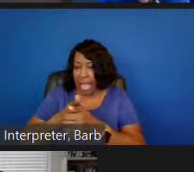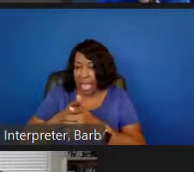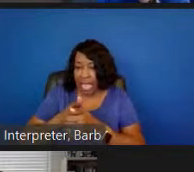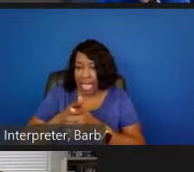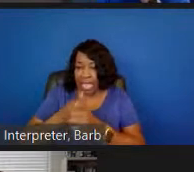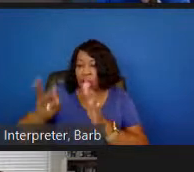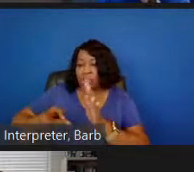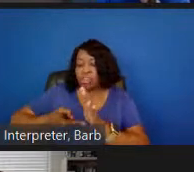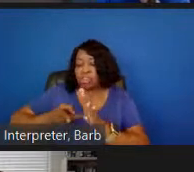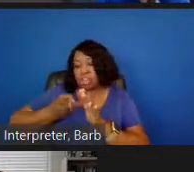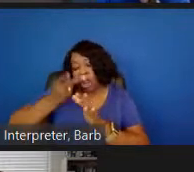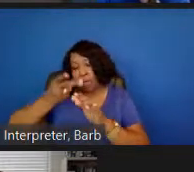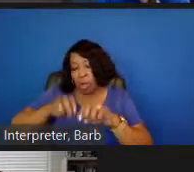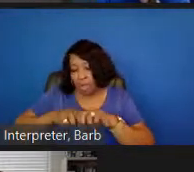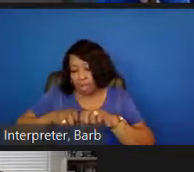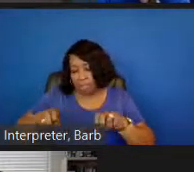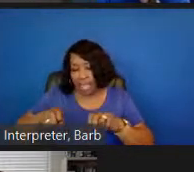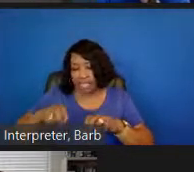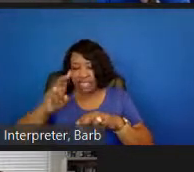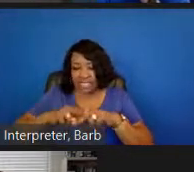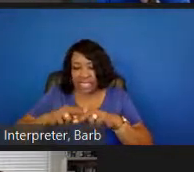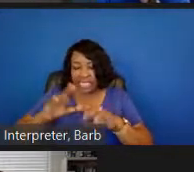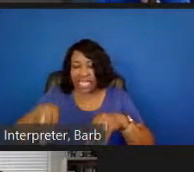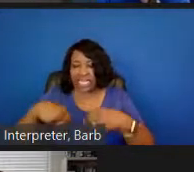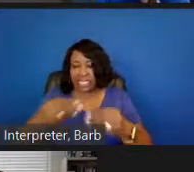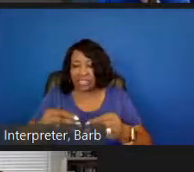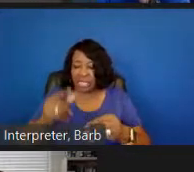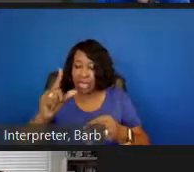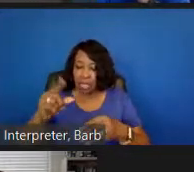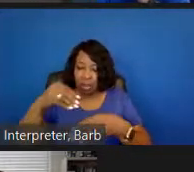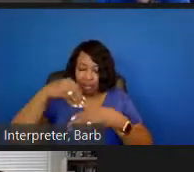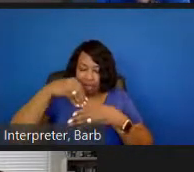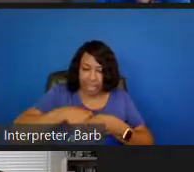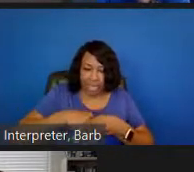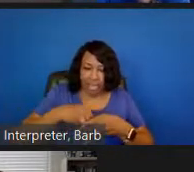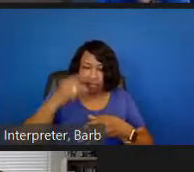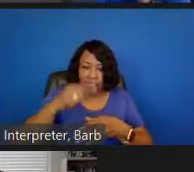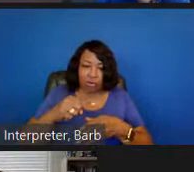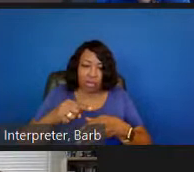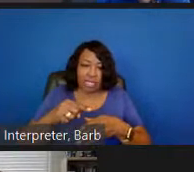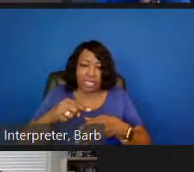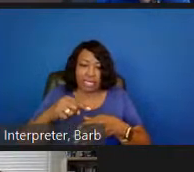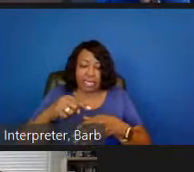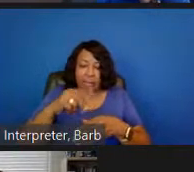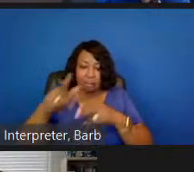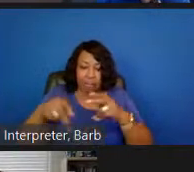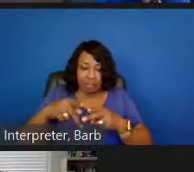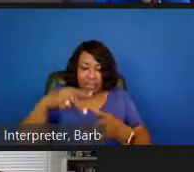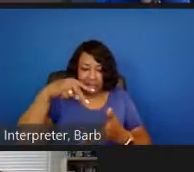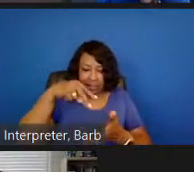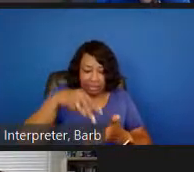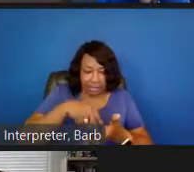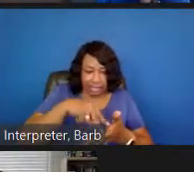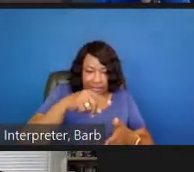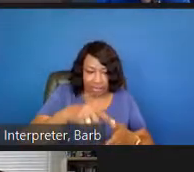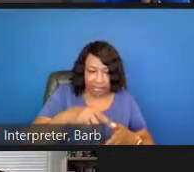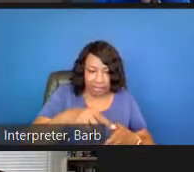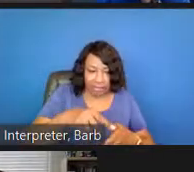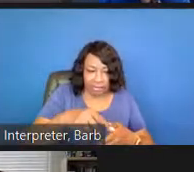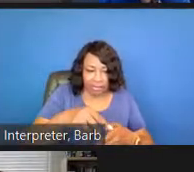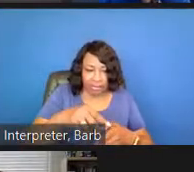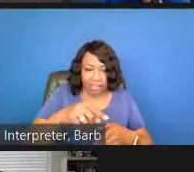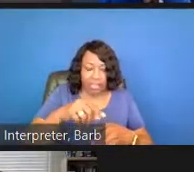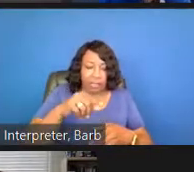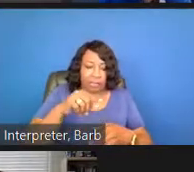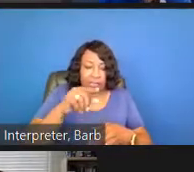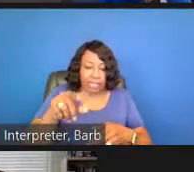double passenger seat, it also gives a little pocket there for standees to kind of tuck behind the seat so they're not